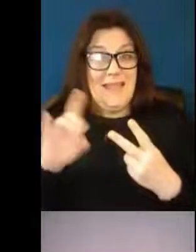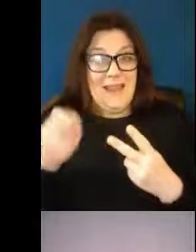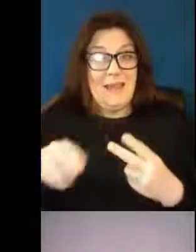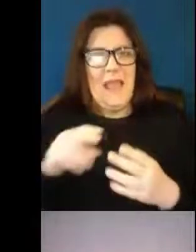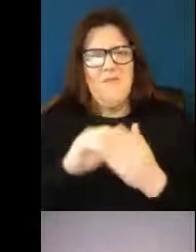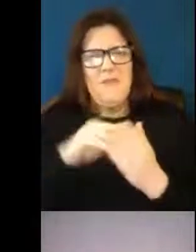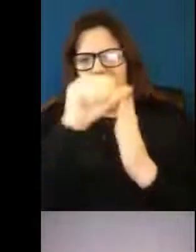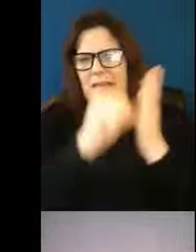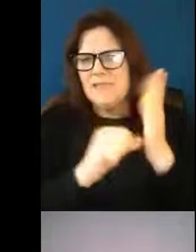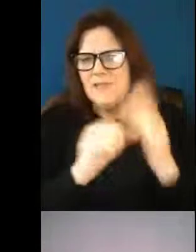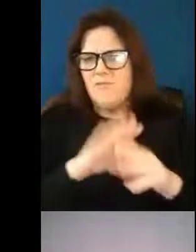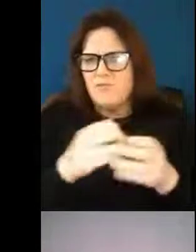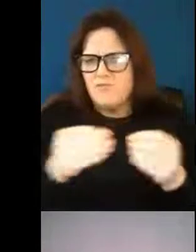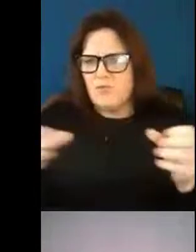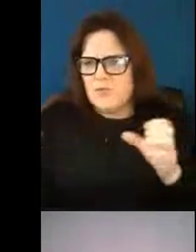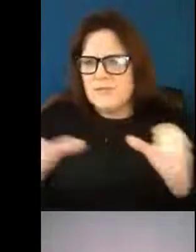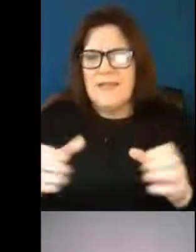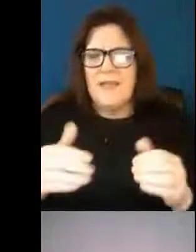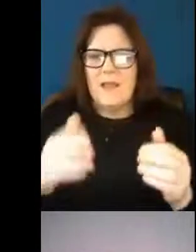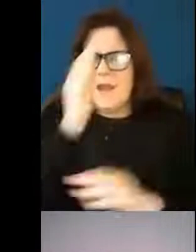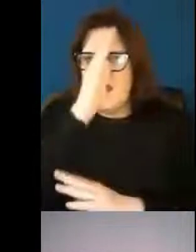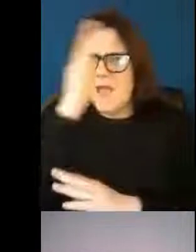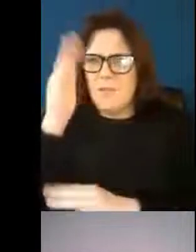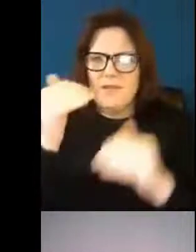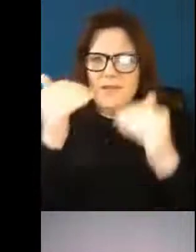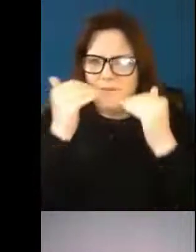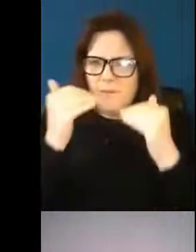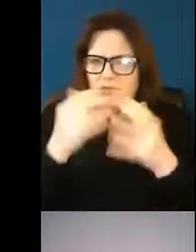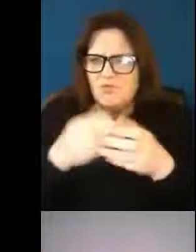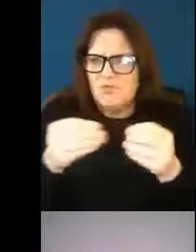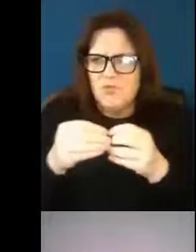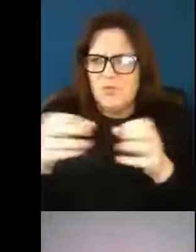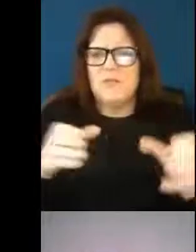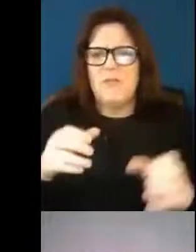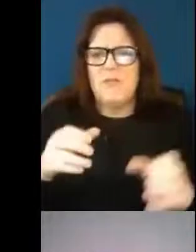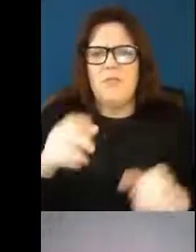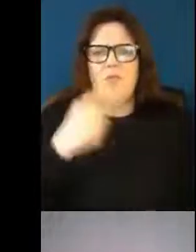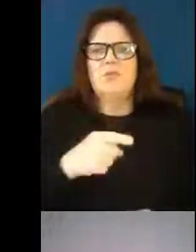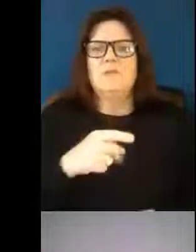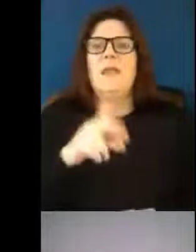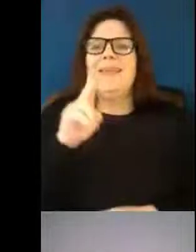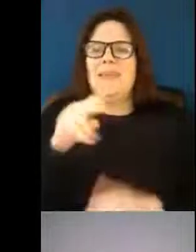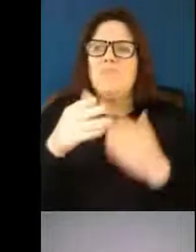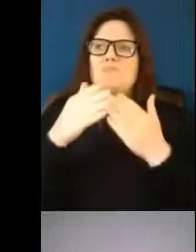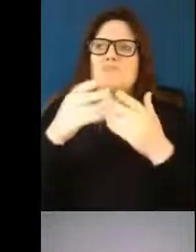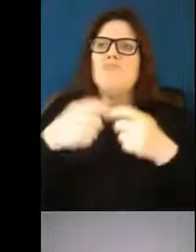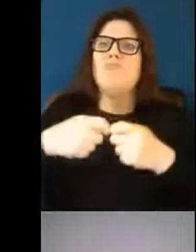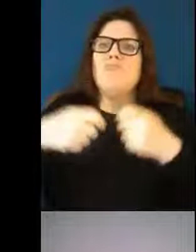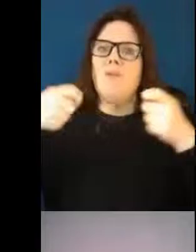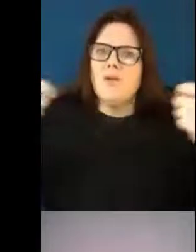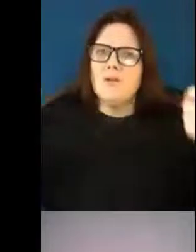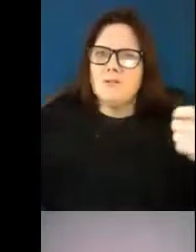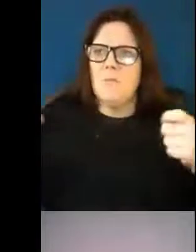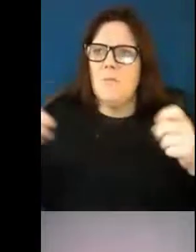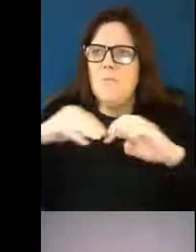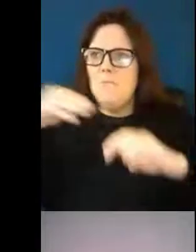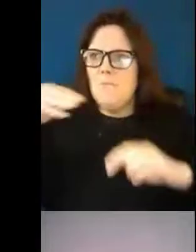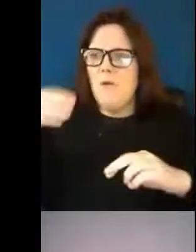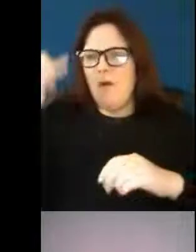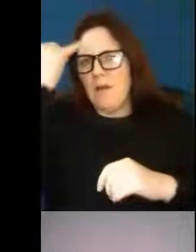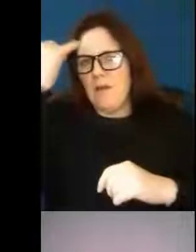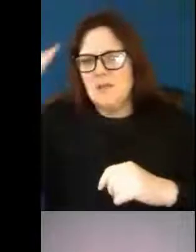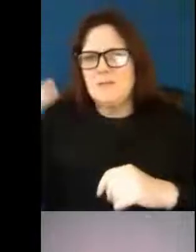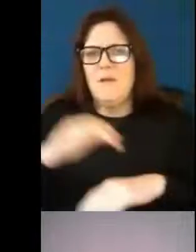list of resources, library and information services resources that they perceived could broaden out concepts of